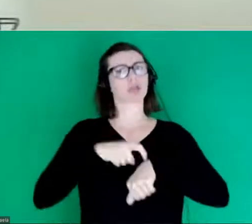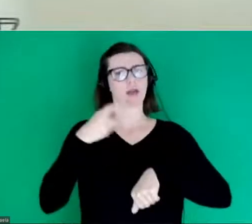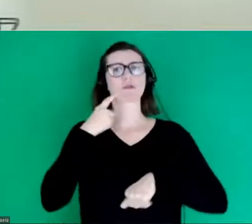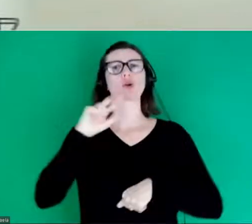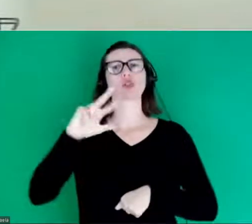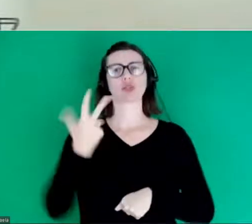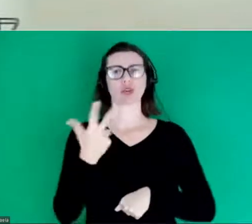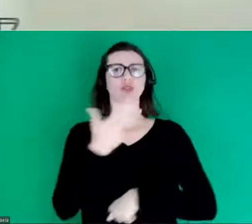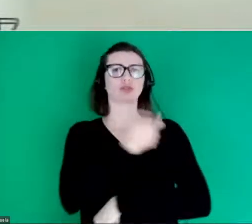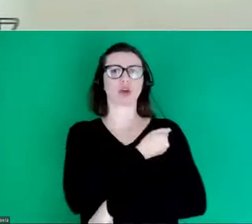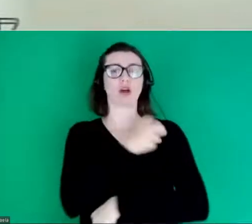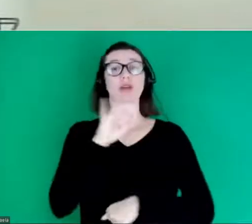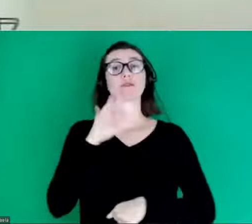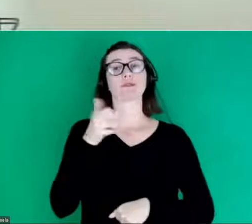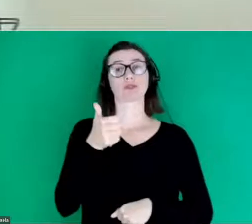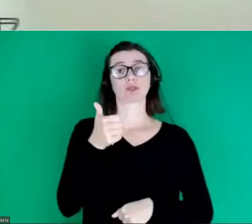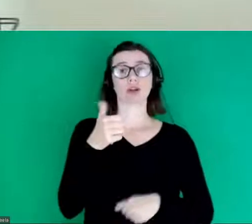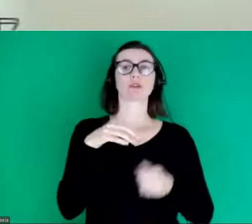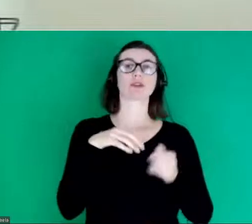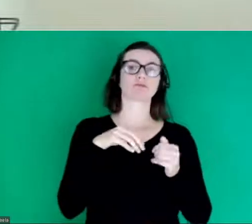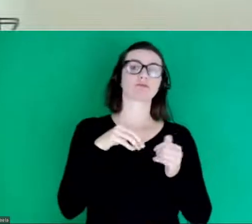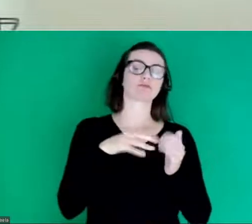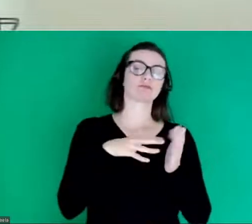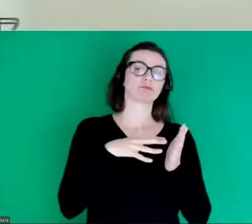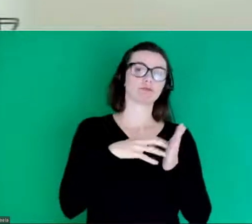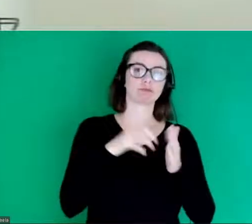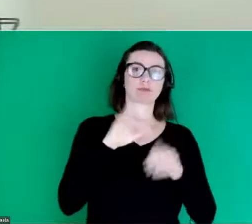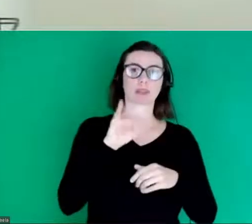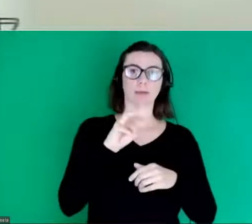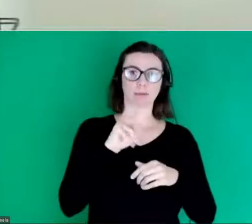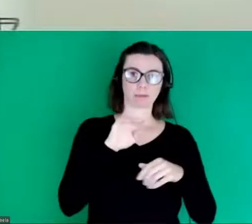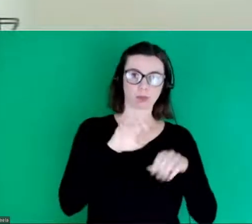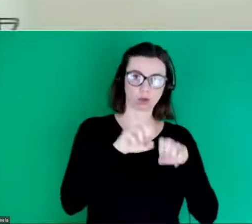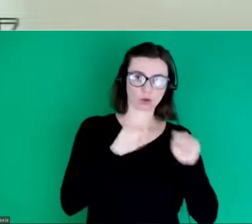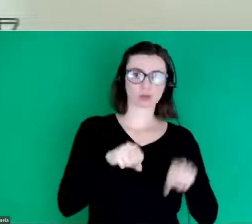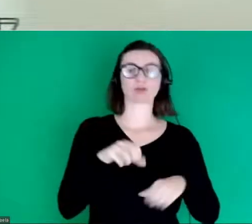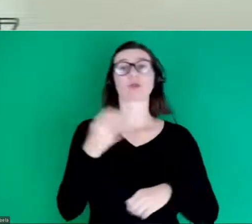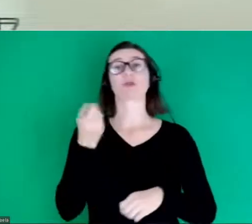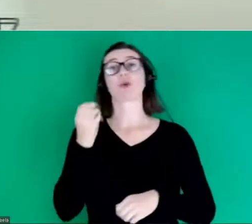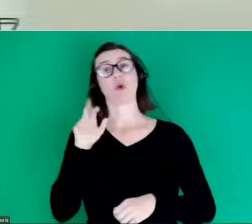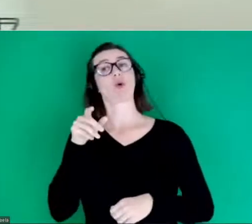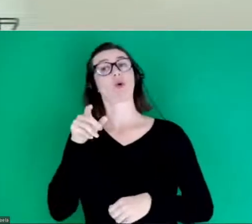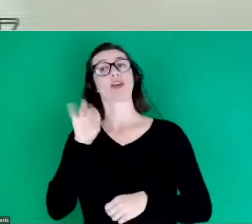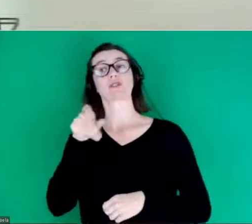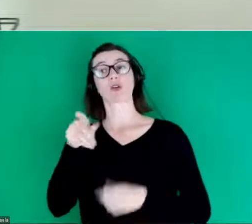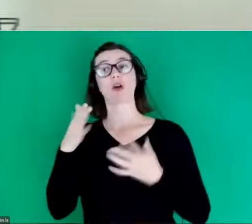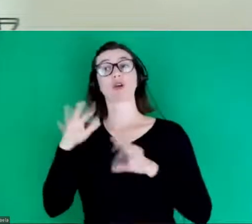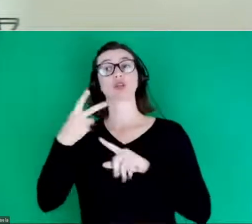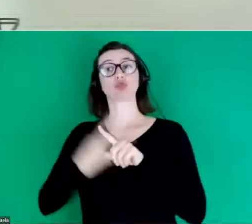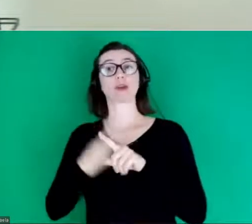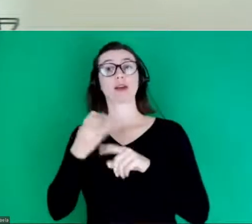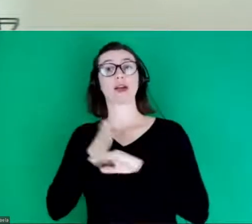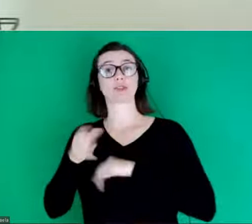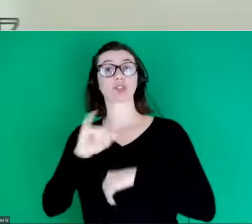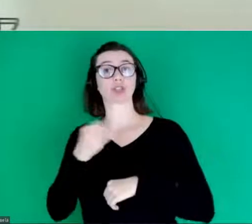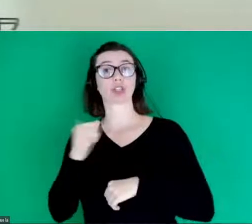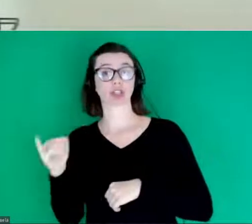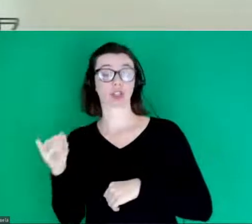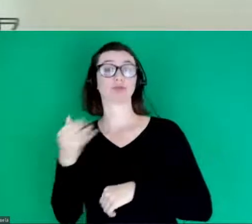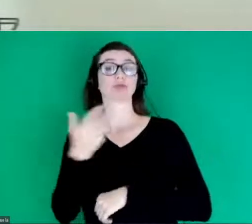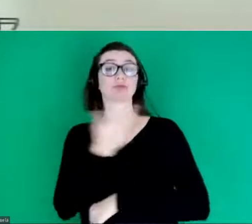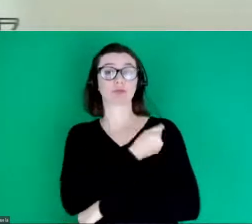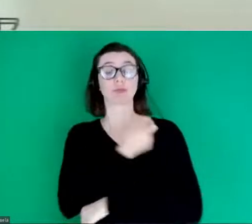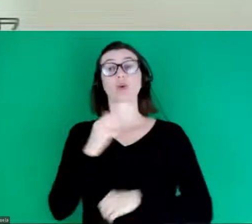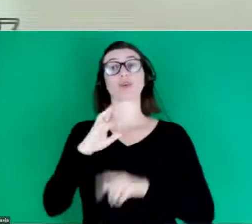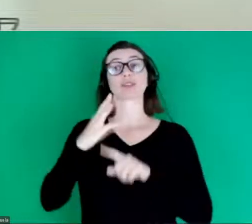immune compromised, or booster shots if it's been 2 months since your Johnson & Johnson vaccine, or 6 months since your